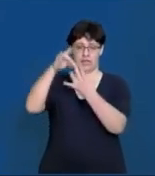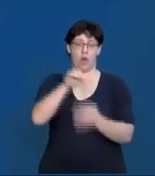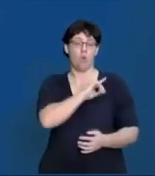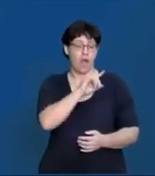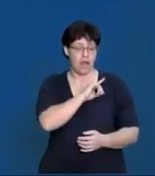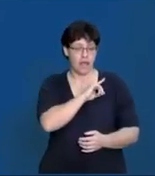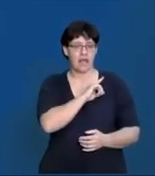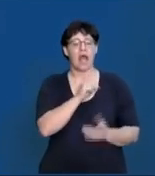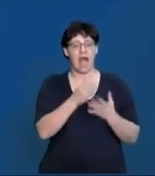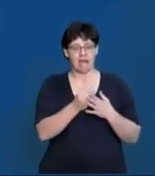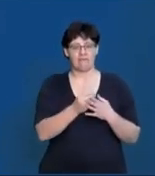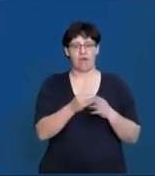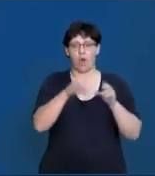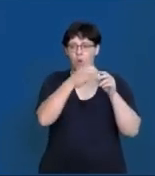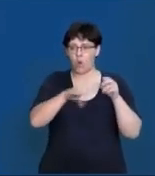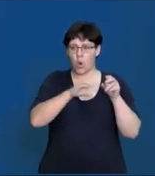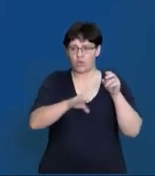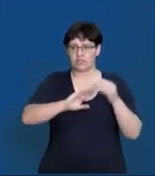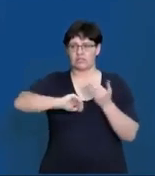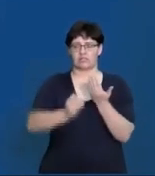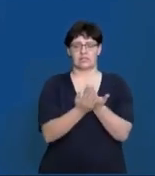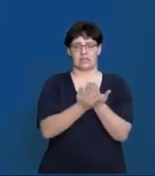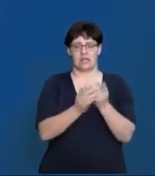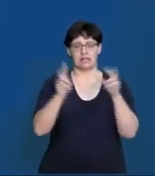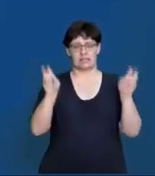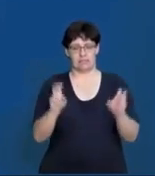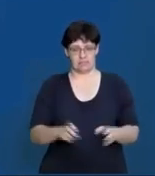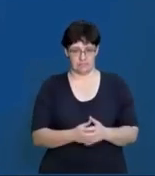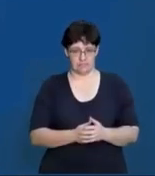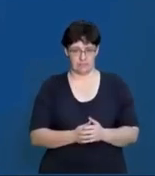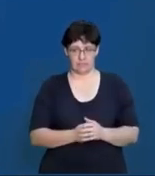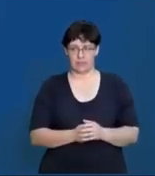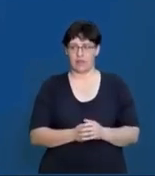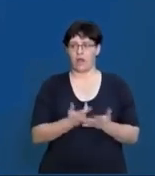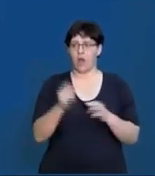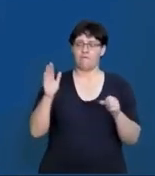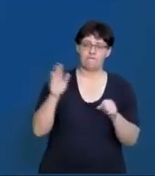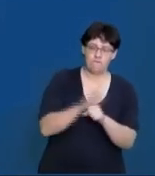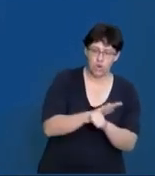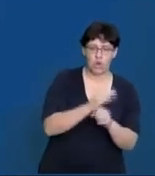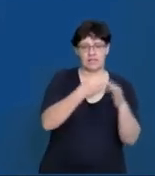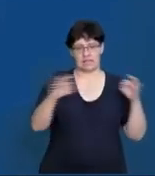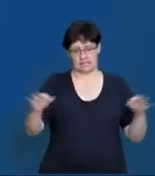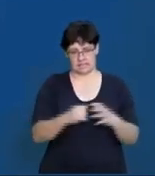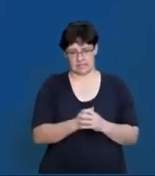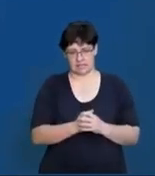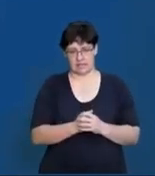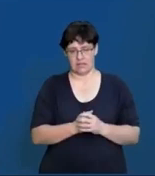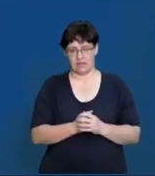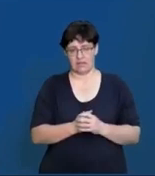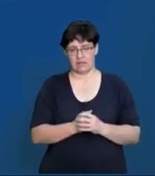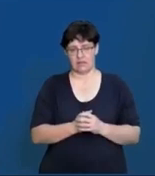unique as it does not have clause substitute. I'll repeat again, boys and girls, full